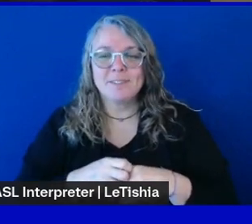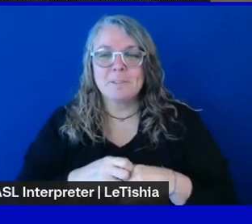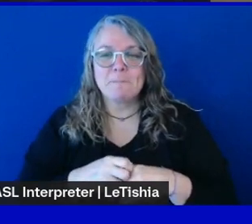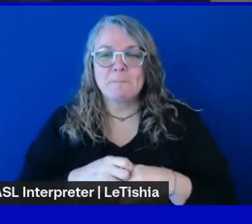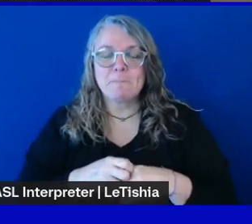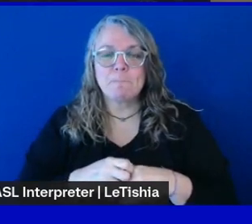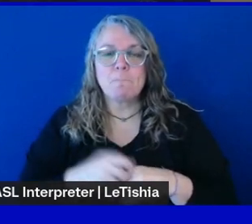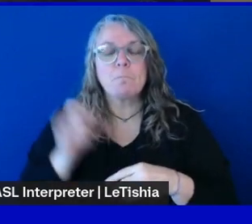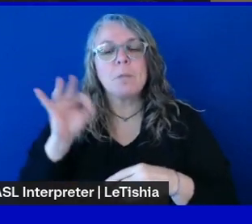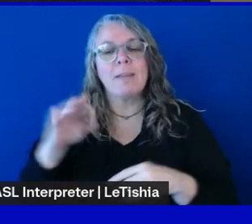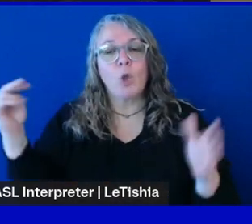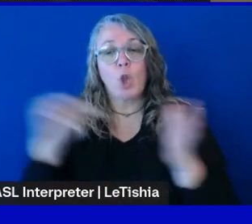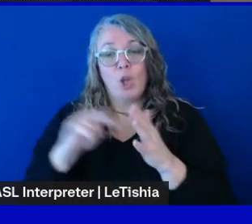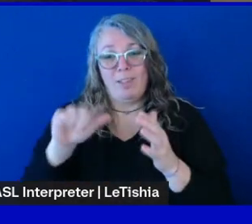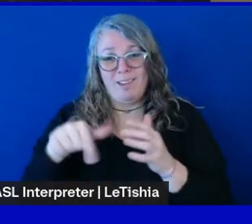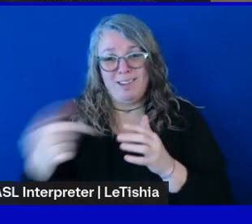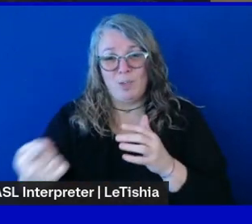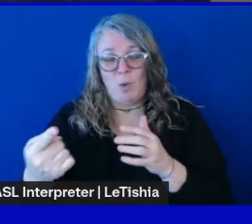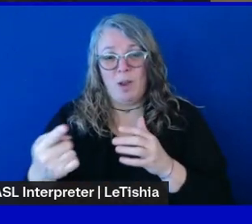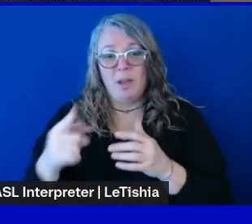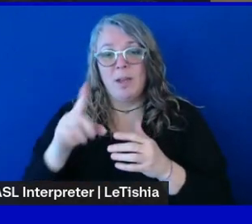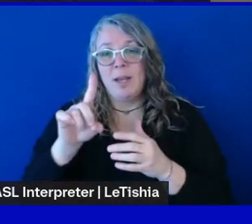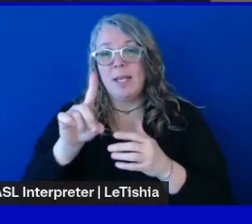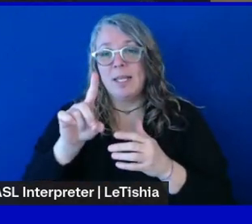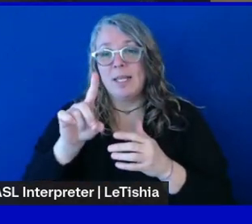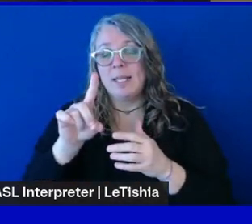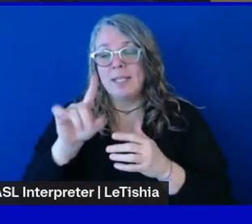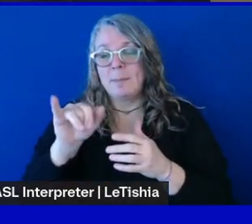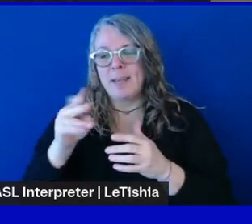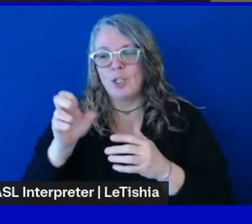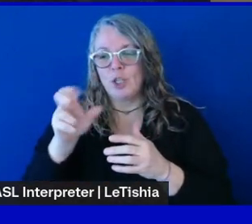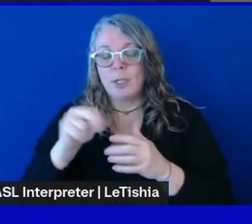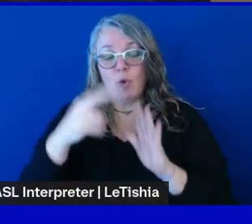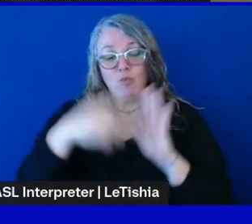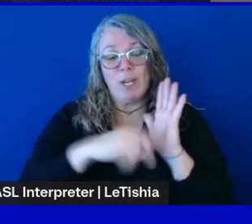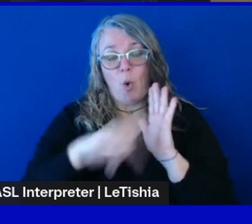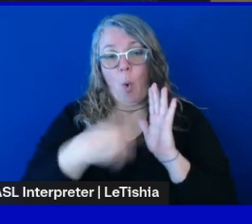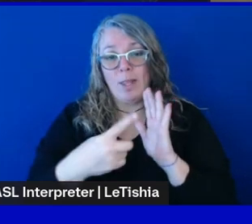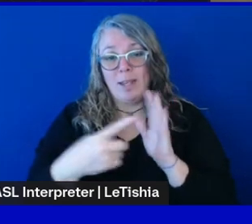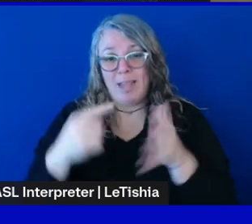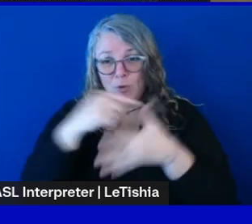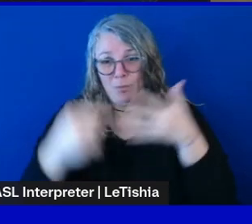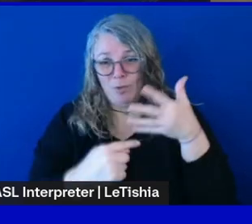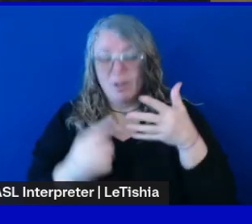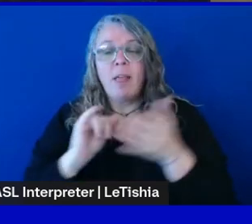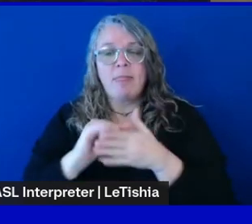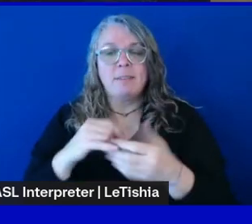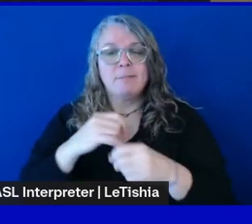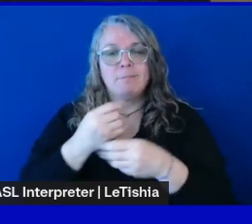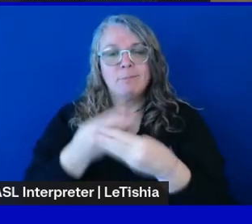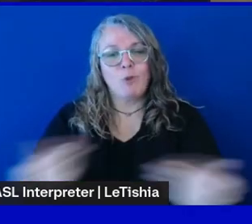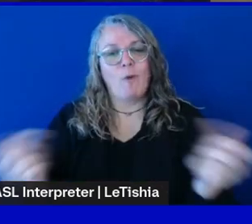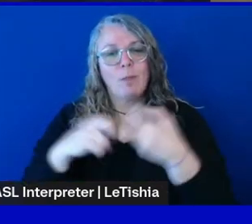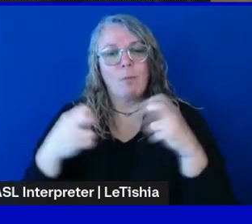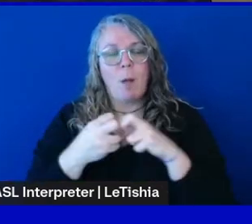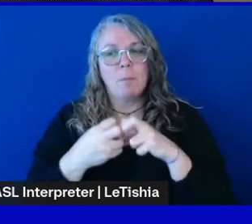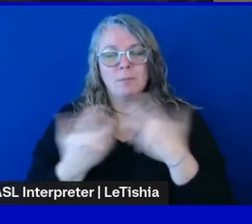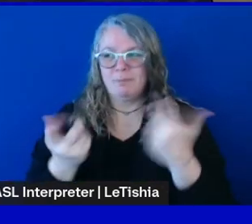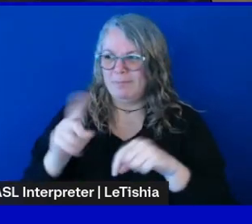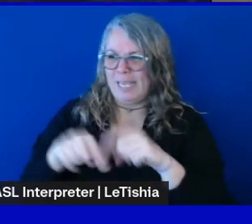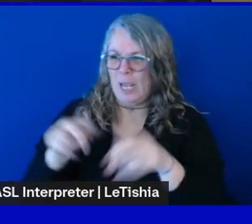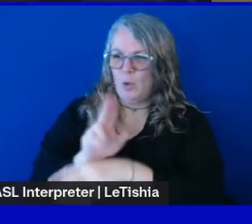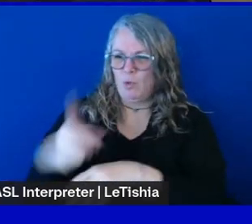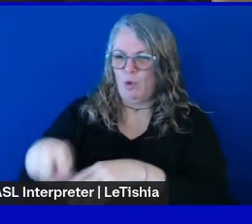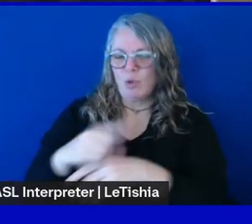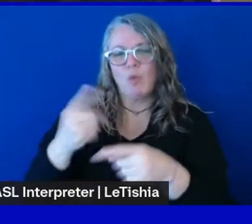If we look at the next one that I mentioned, which are read-only attributes, they're kind of solving the problem of you're unable to use them in the